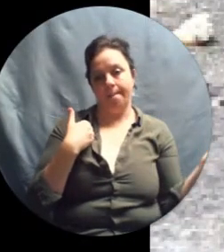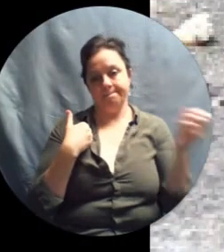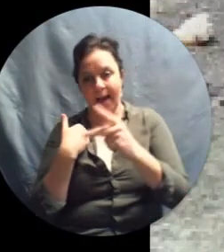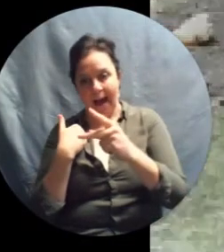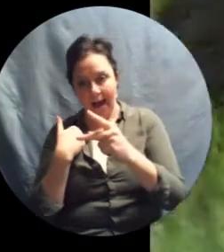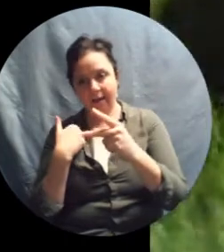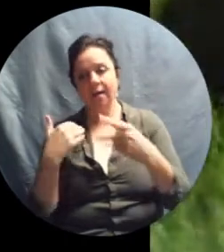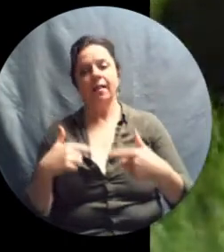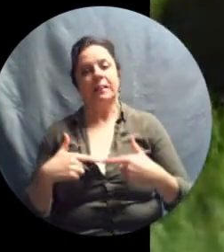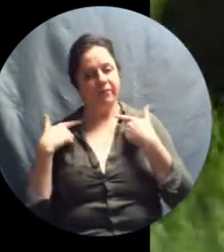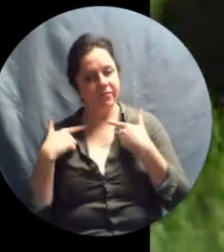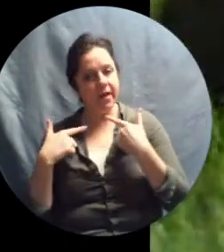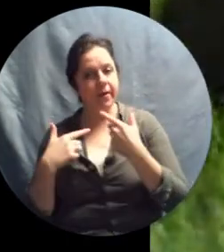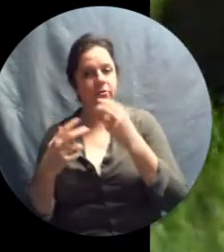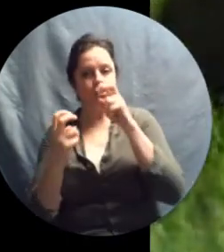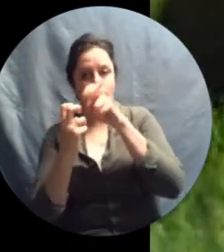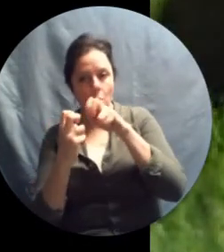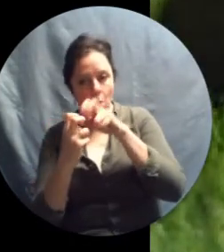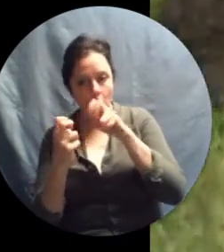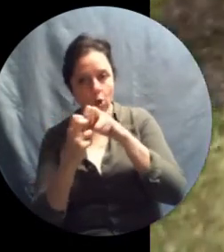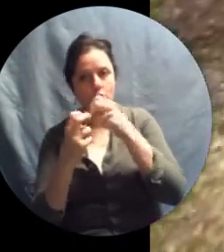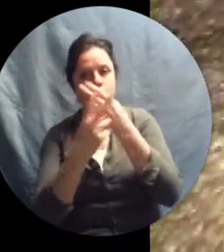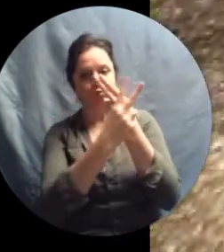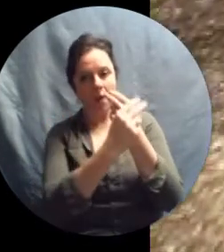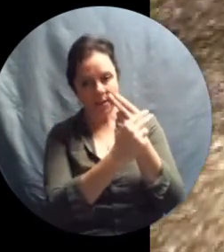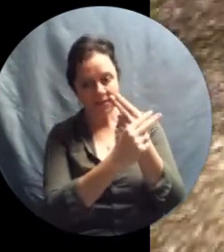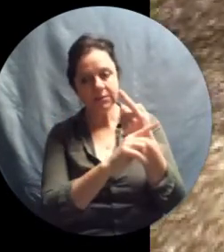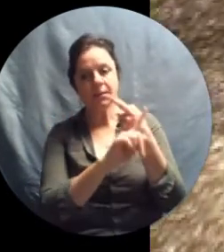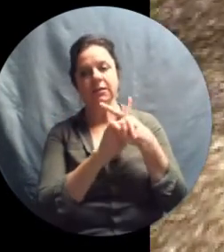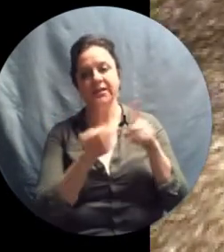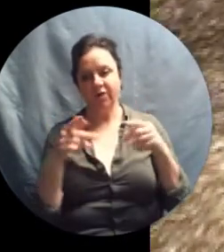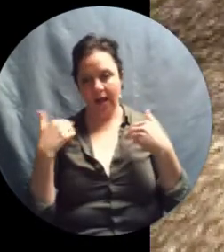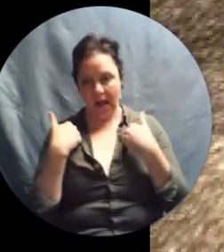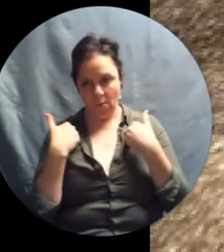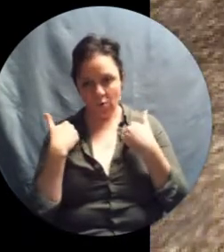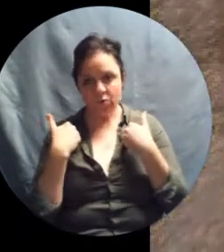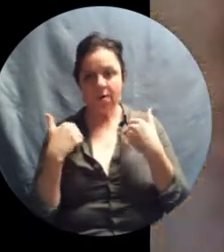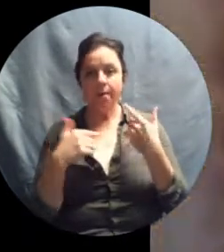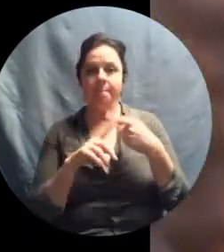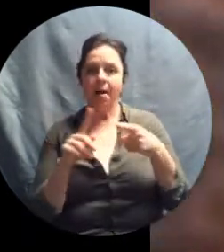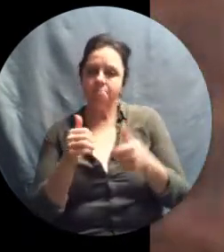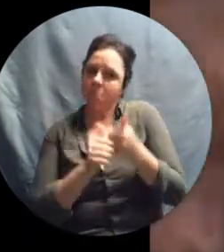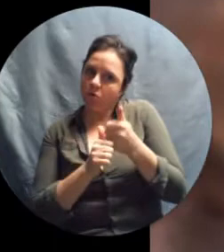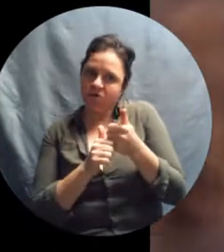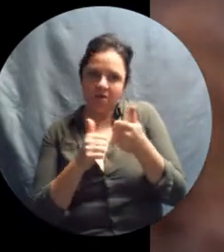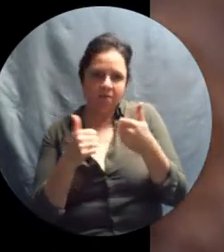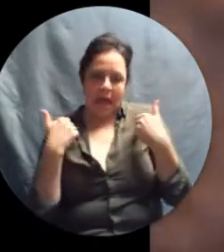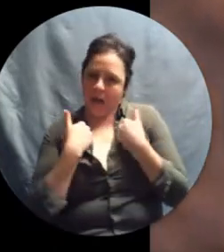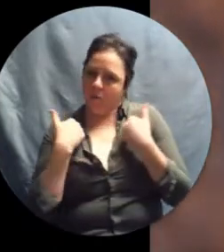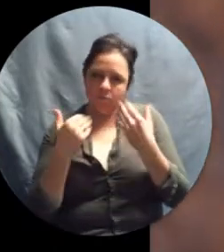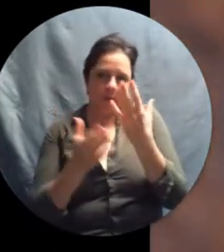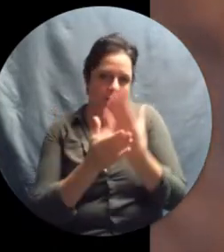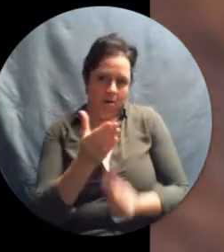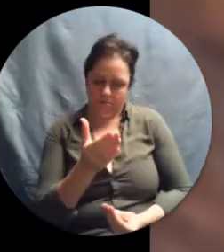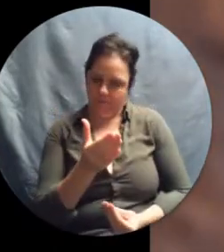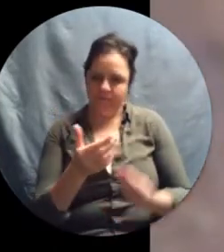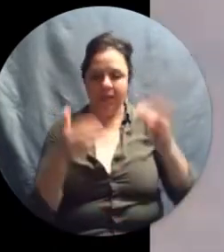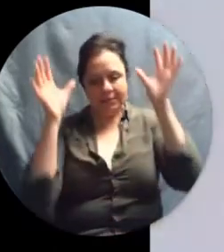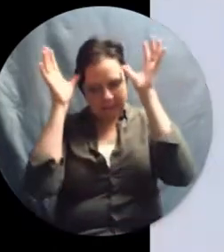squirrels. You're going to have some rabbits. But a lot of your animals that live in the denser part of that forest are going to be gone.